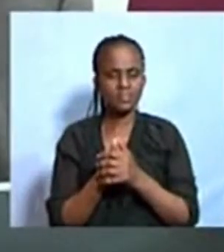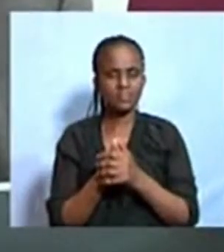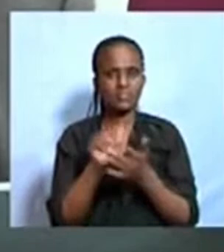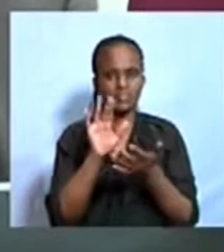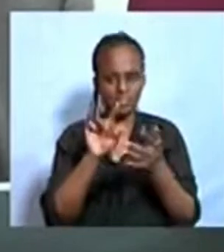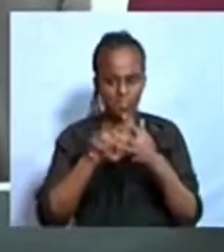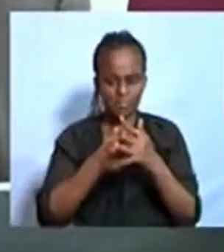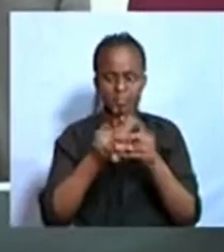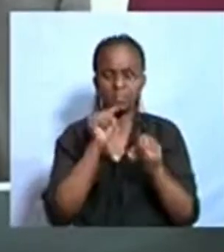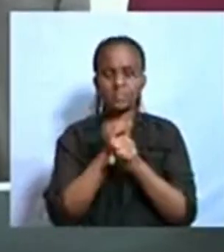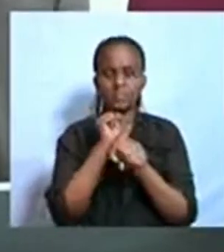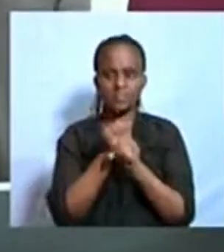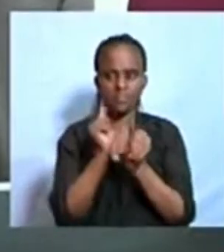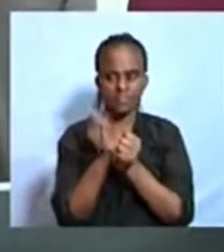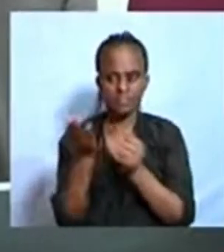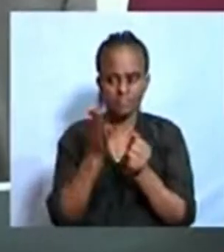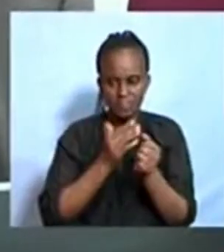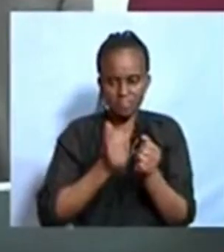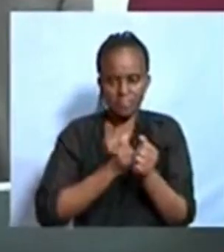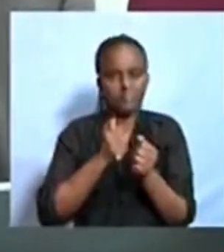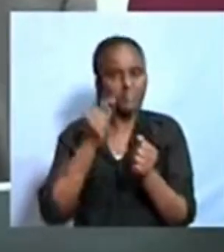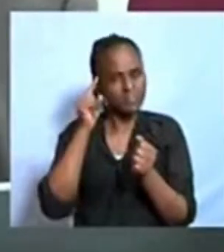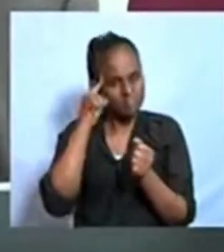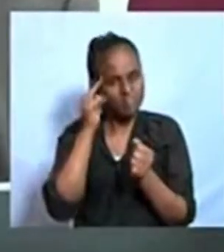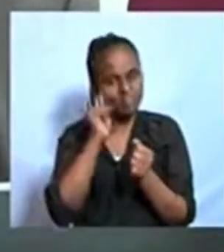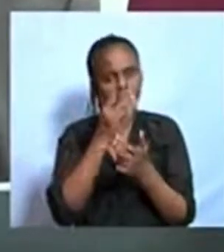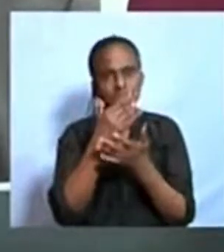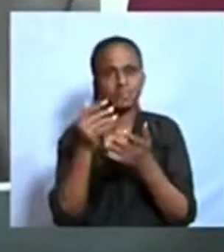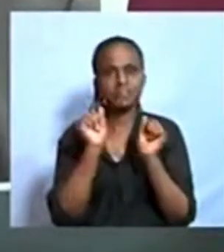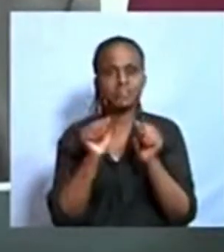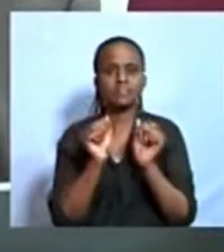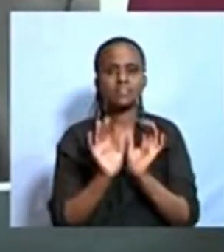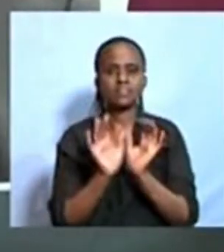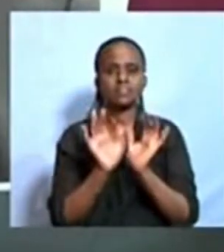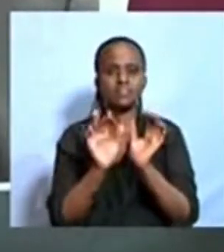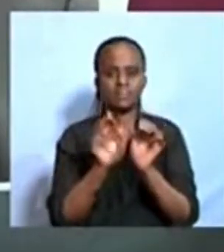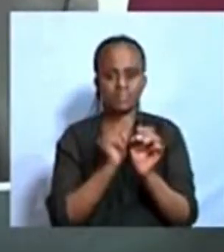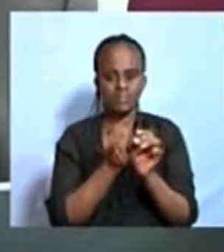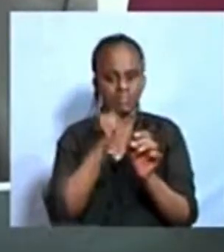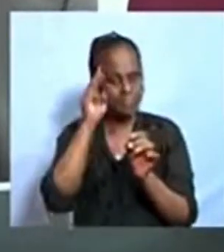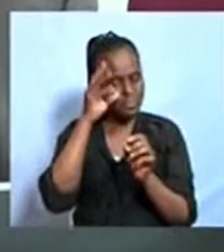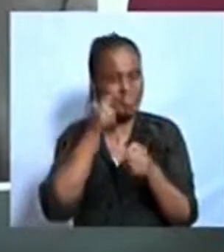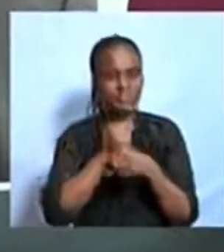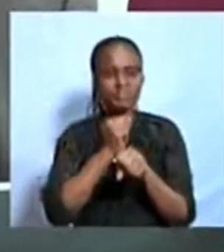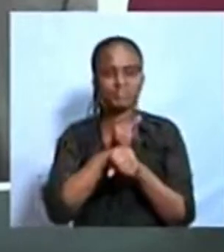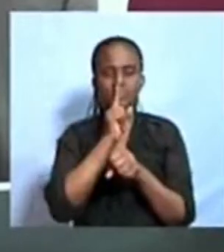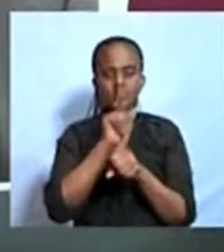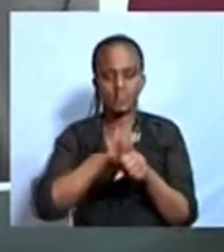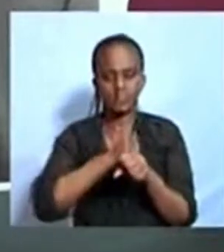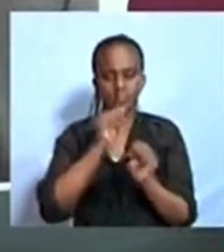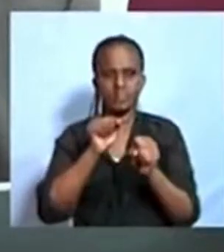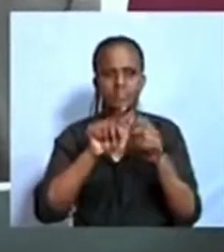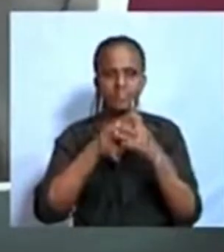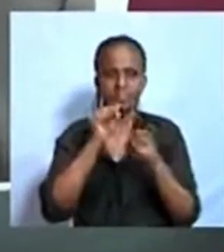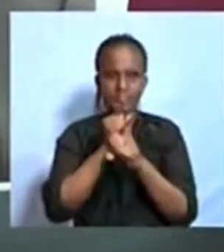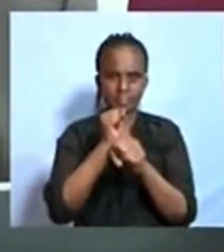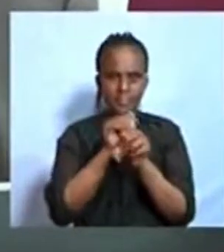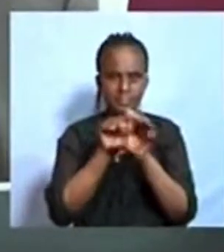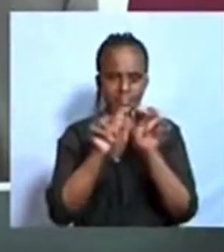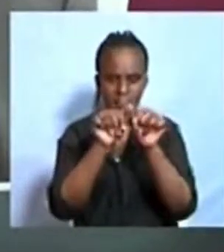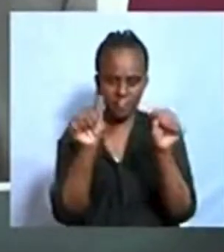begin to work with. And I think that's something we could do, push at the ministry to ensure that we can begin to work in this